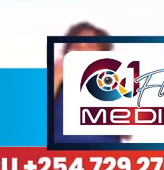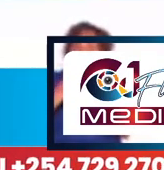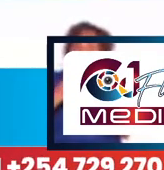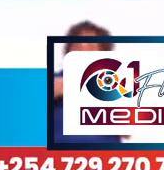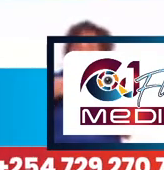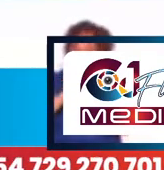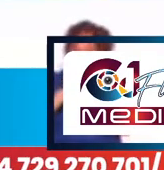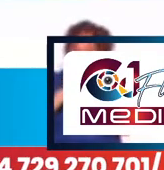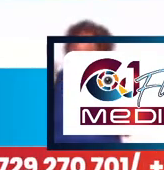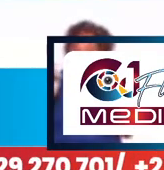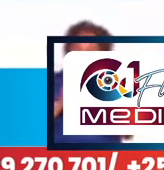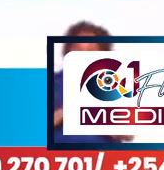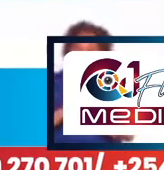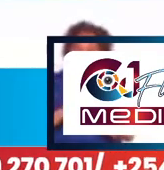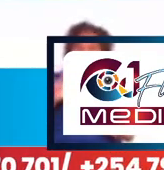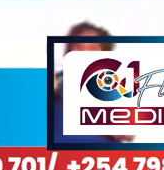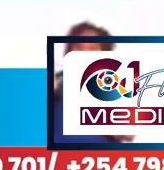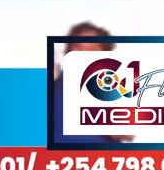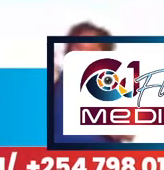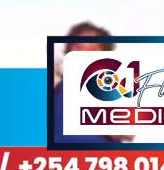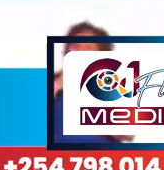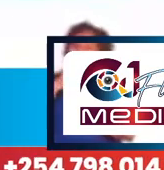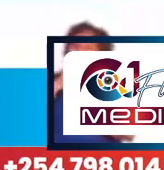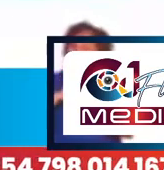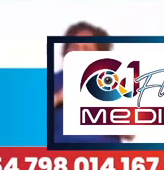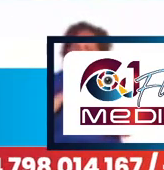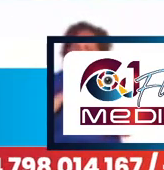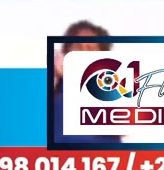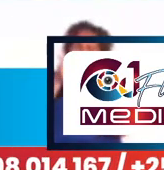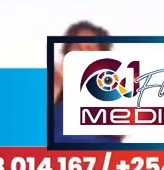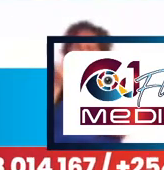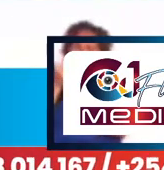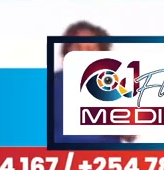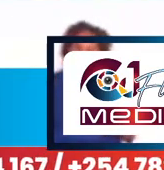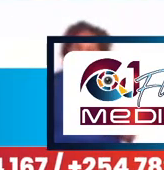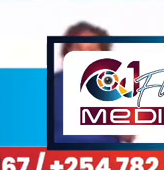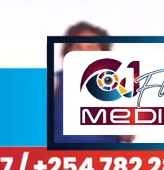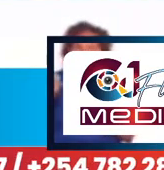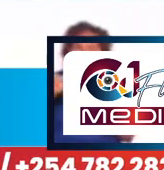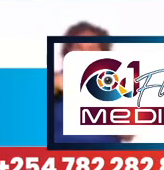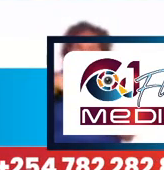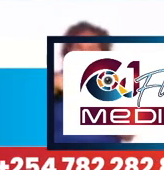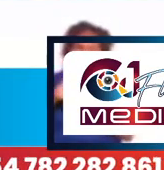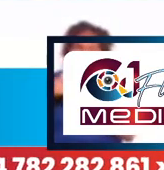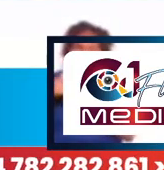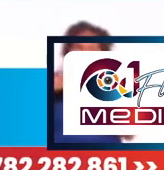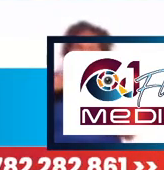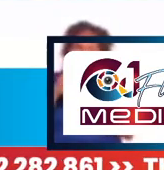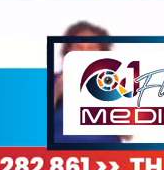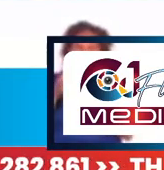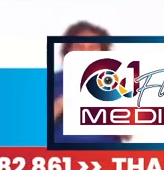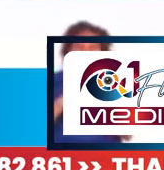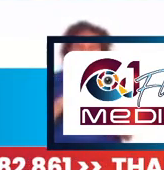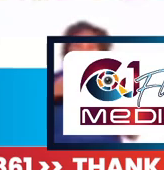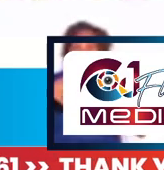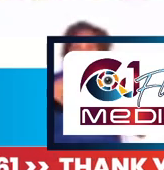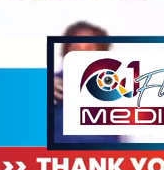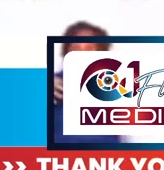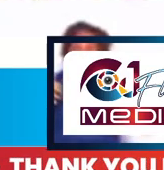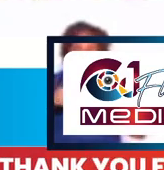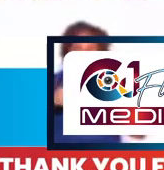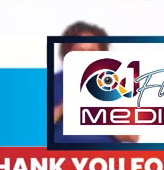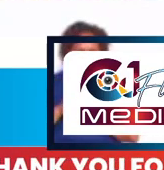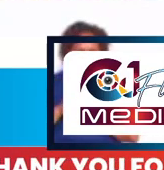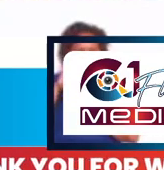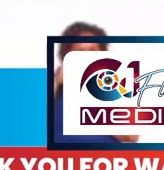The husband is abusing her children, grandchildren sexually, and even animals. Yes, I think